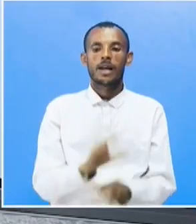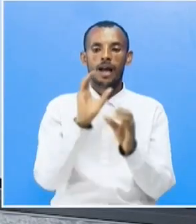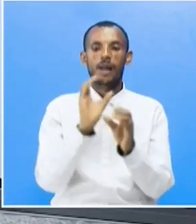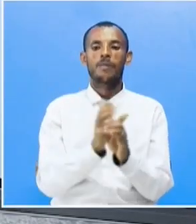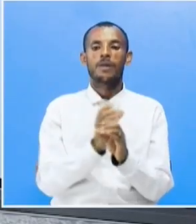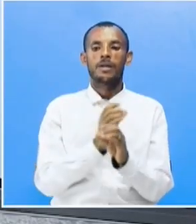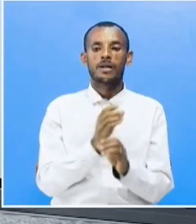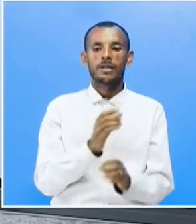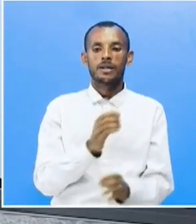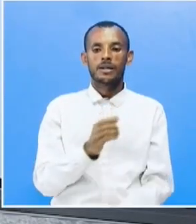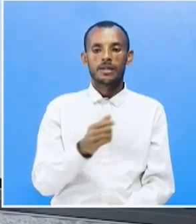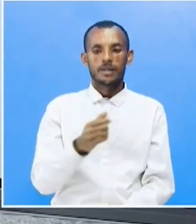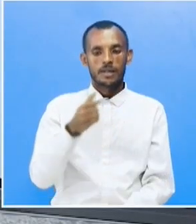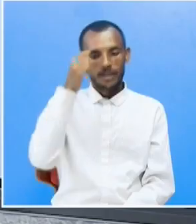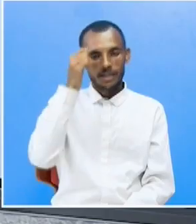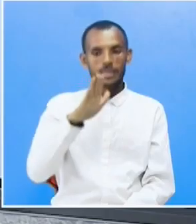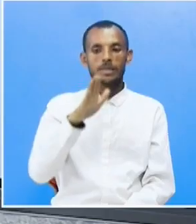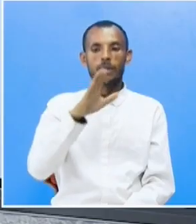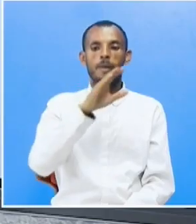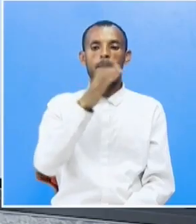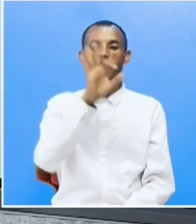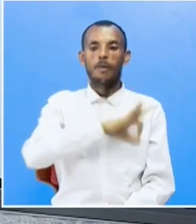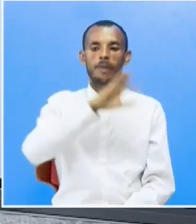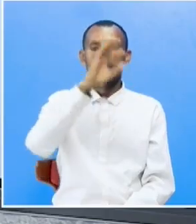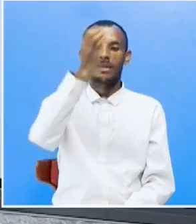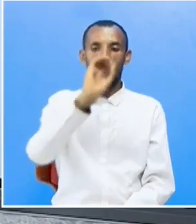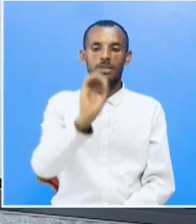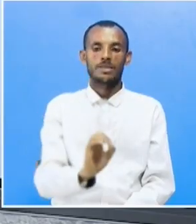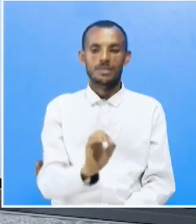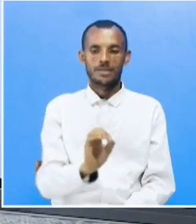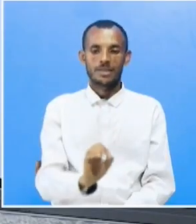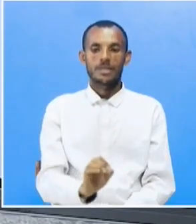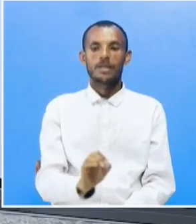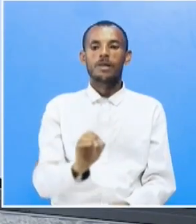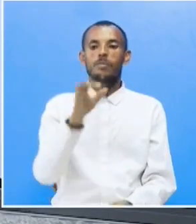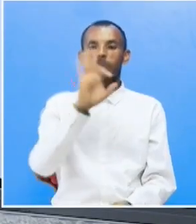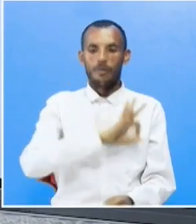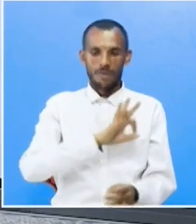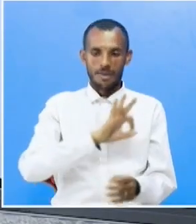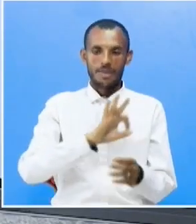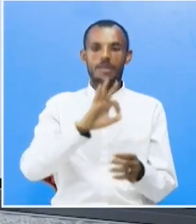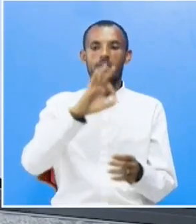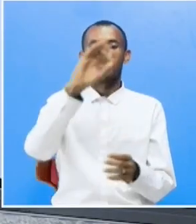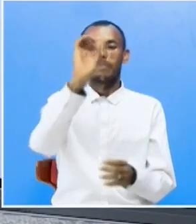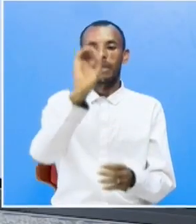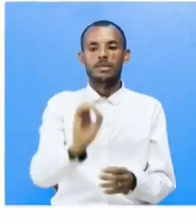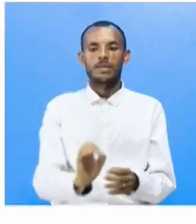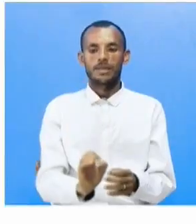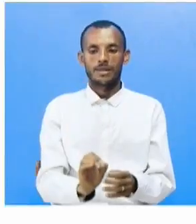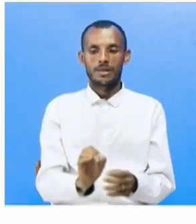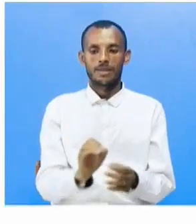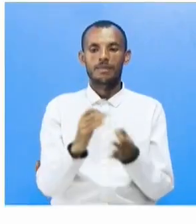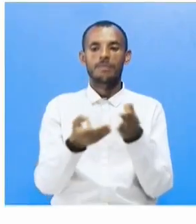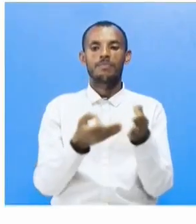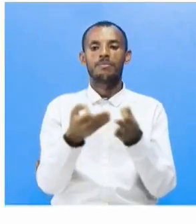calculate his profit percent. That means the profit in terms of percent. Calculate his profit